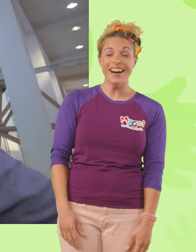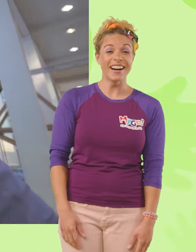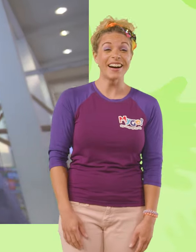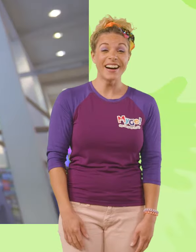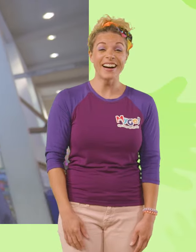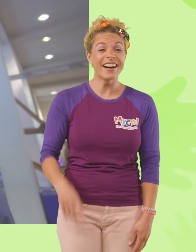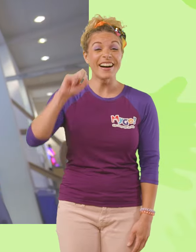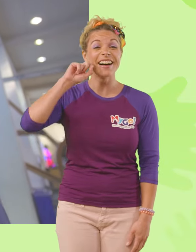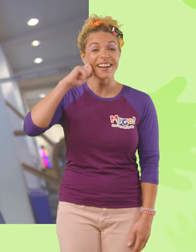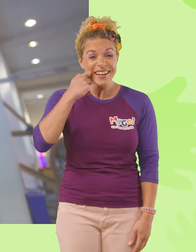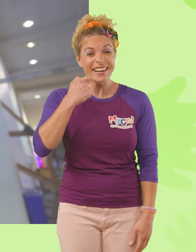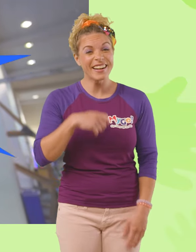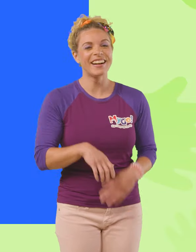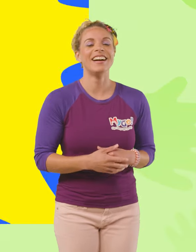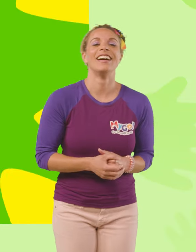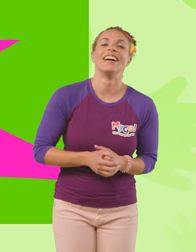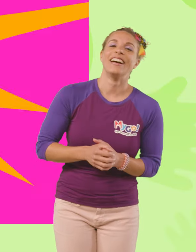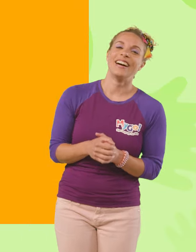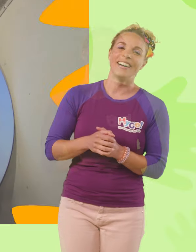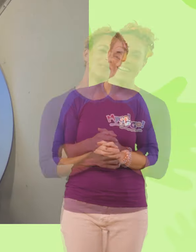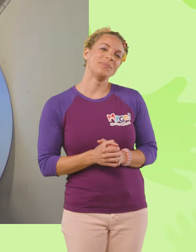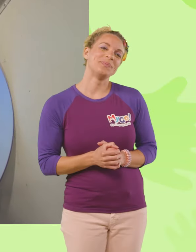Yeah, that was awesome.